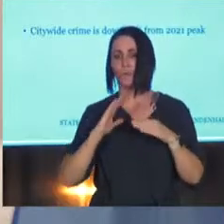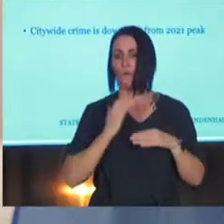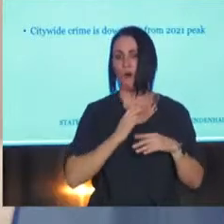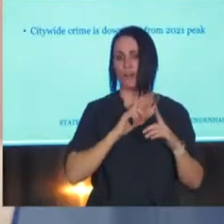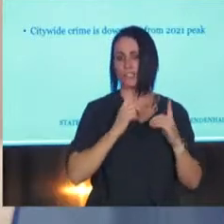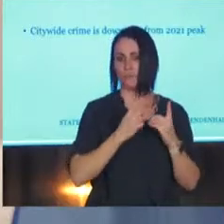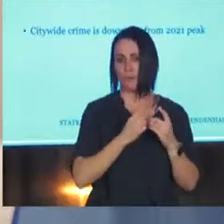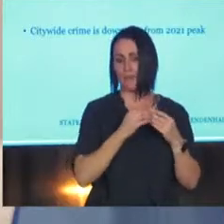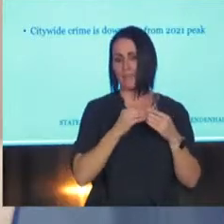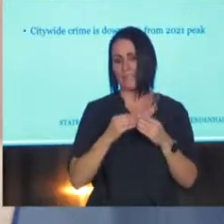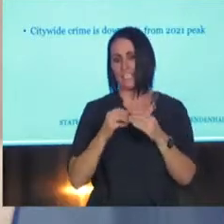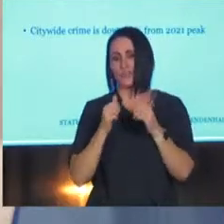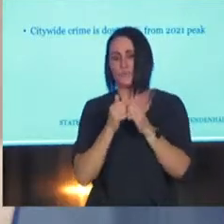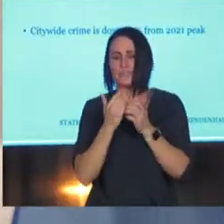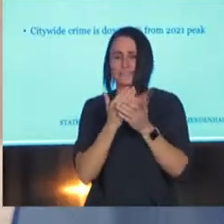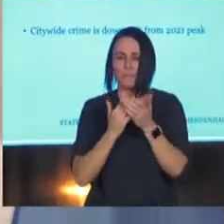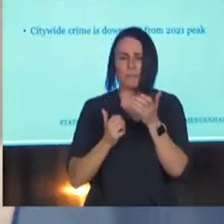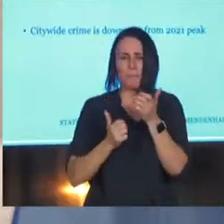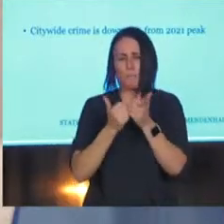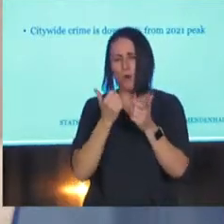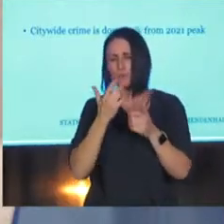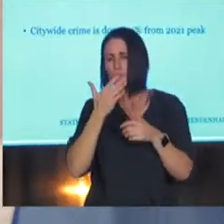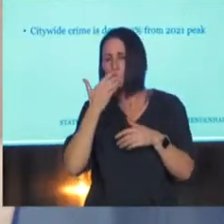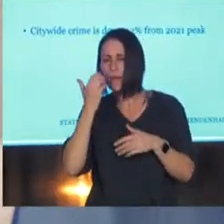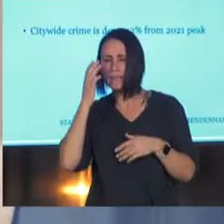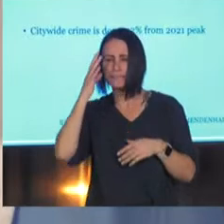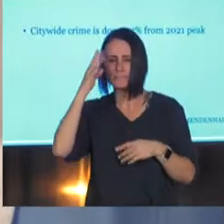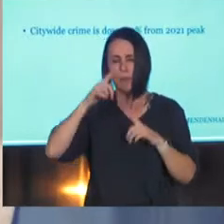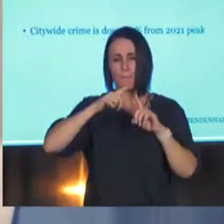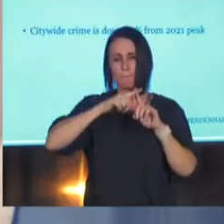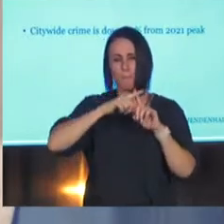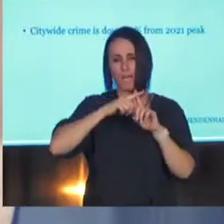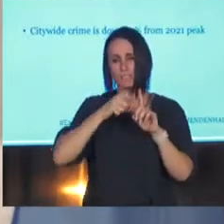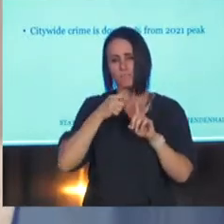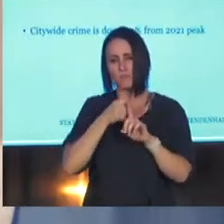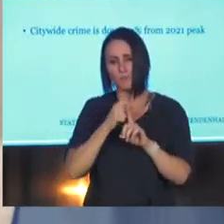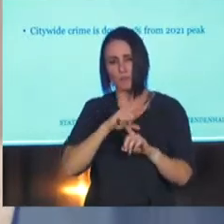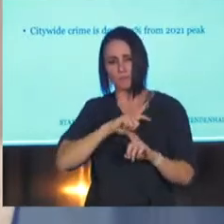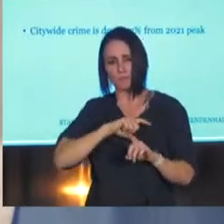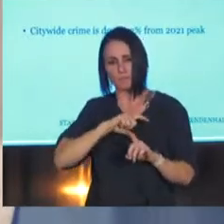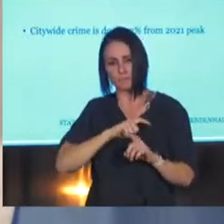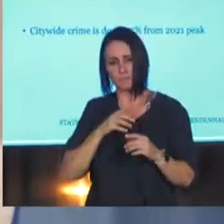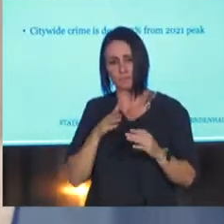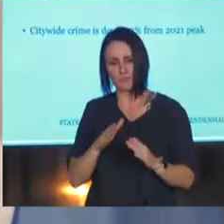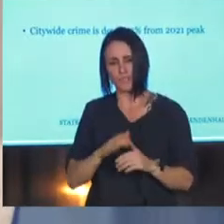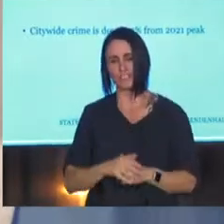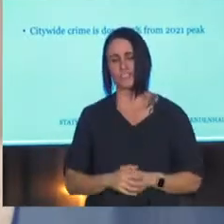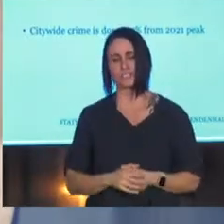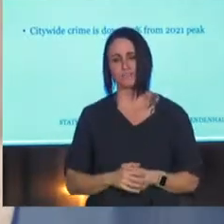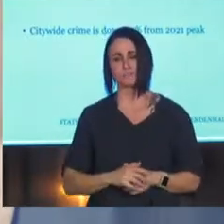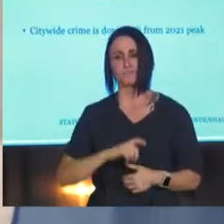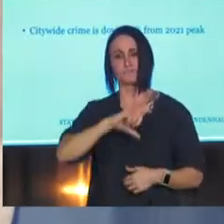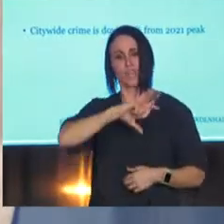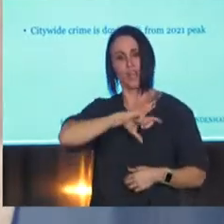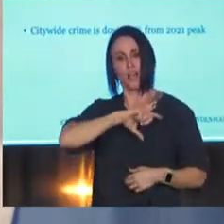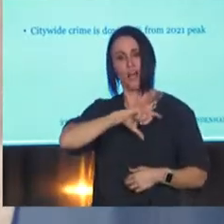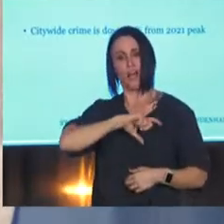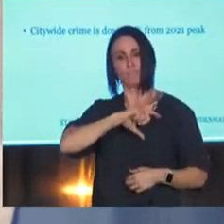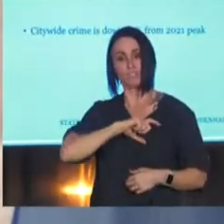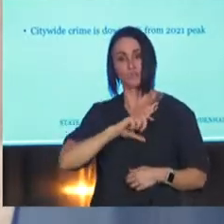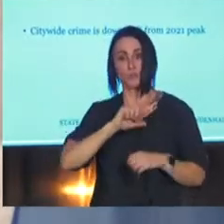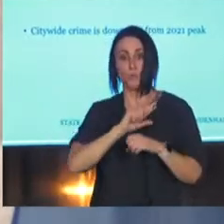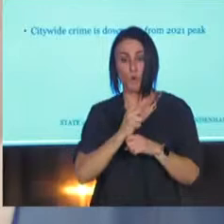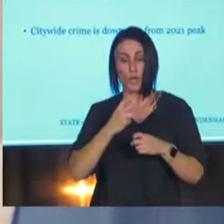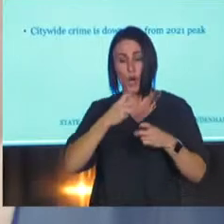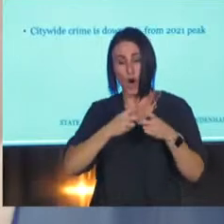department leading out with some of the most innovative and positively impactful policing tactics. Our officers are pulling extra shifts